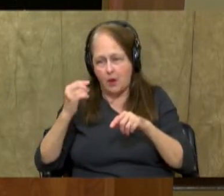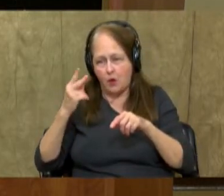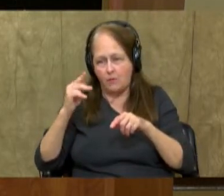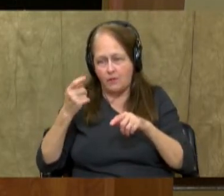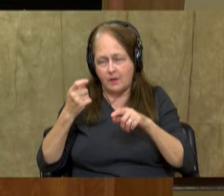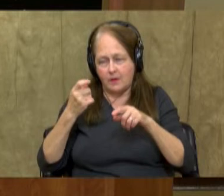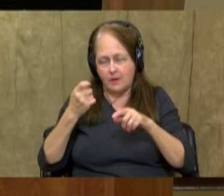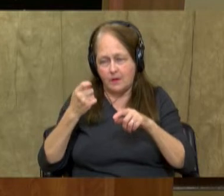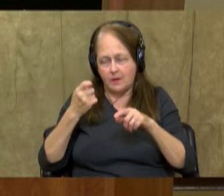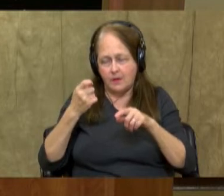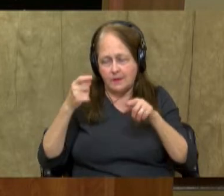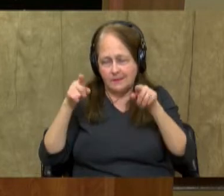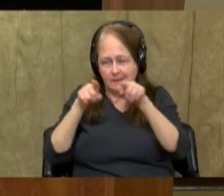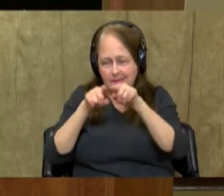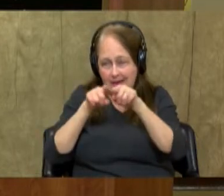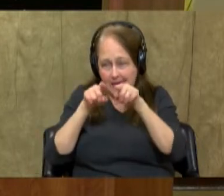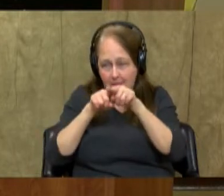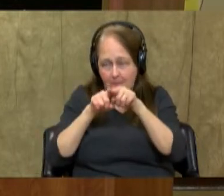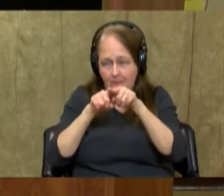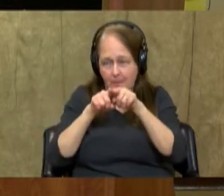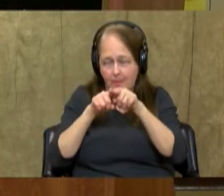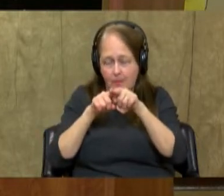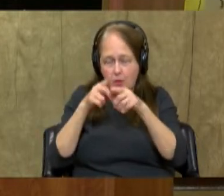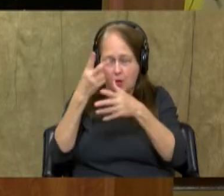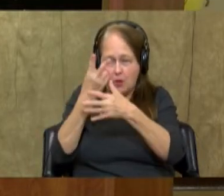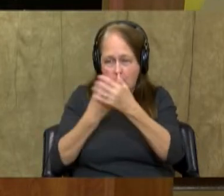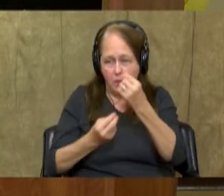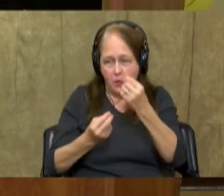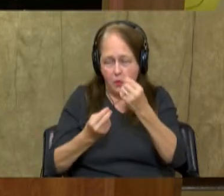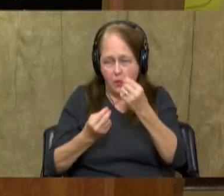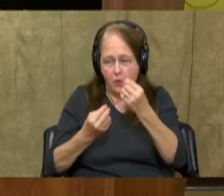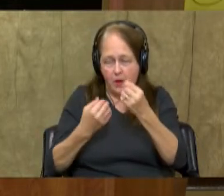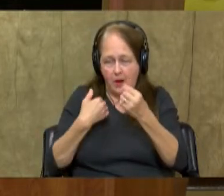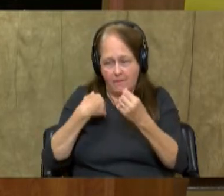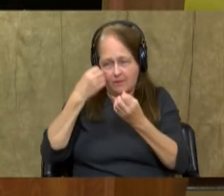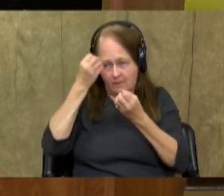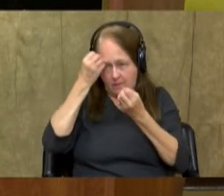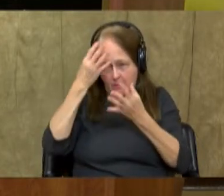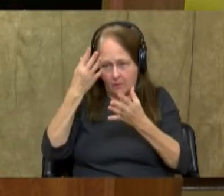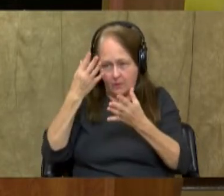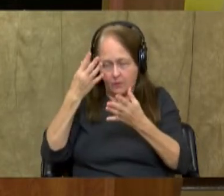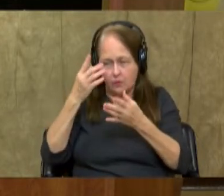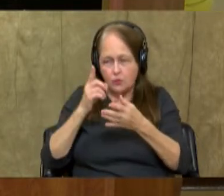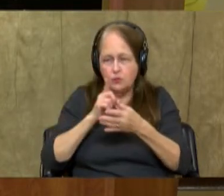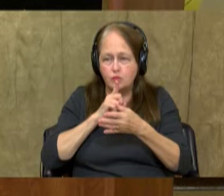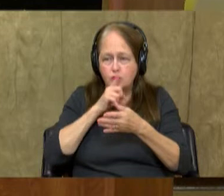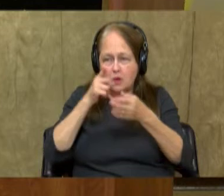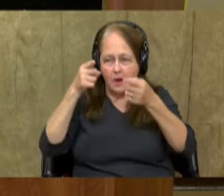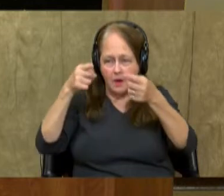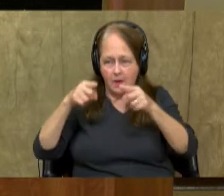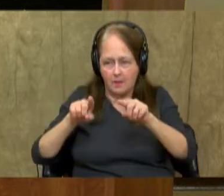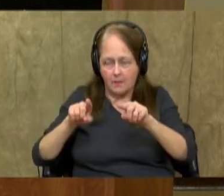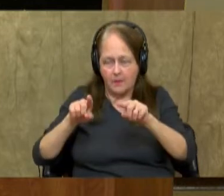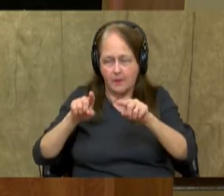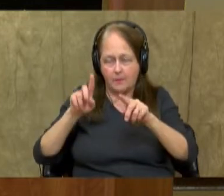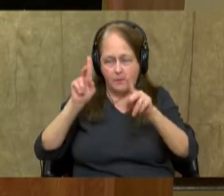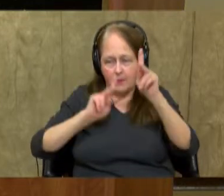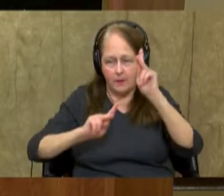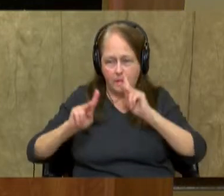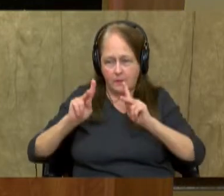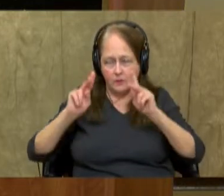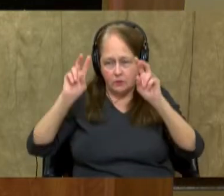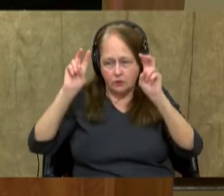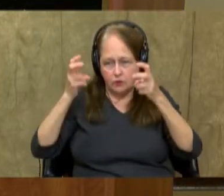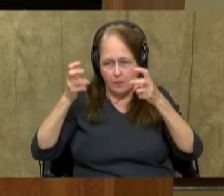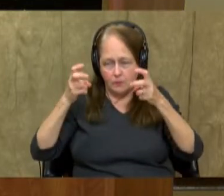them? What is the same? They both include information about real events and people in the